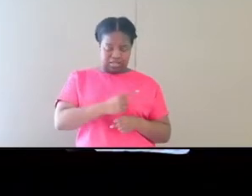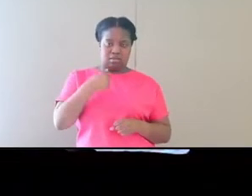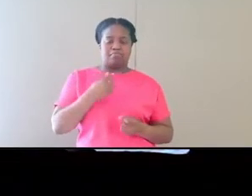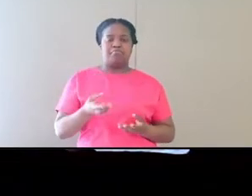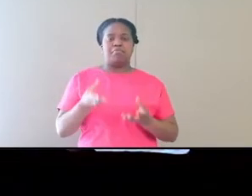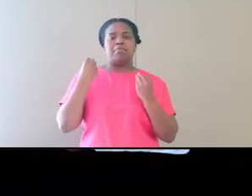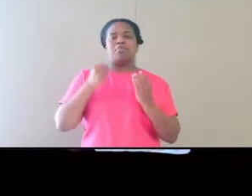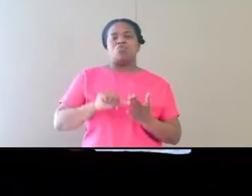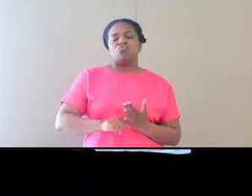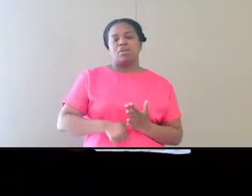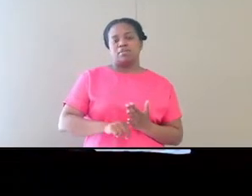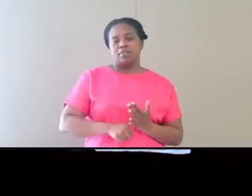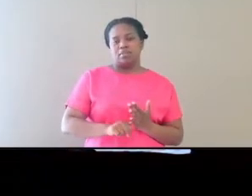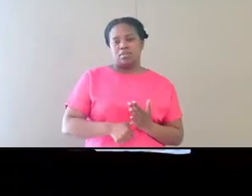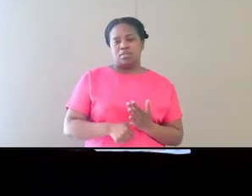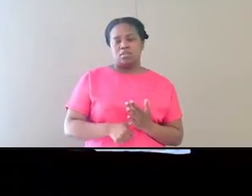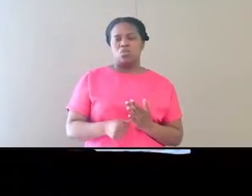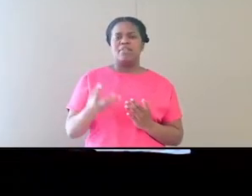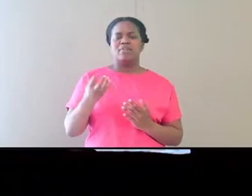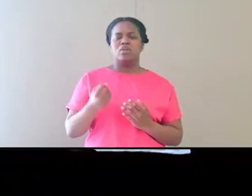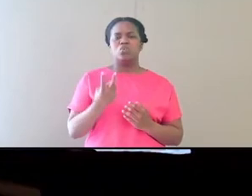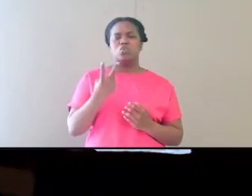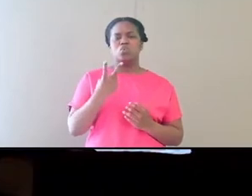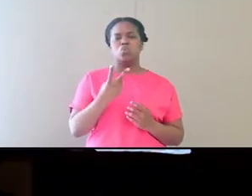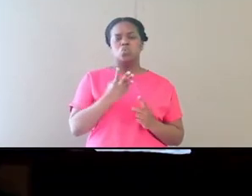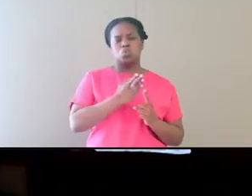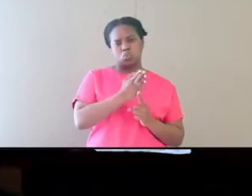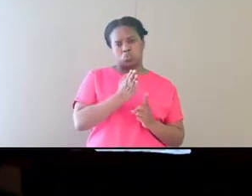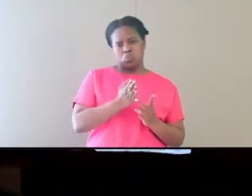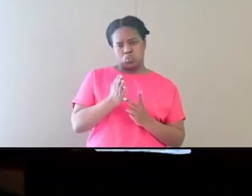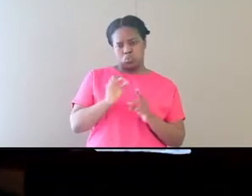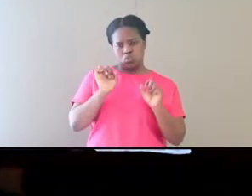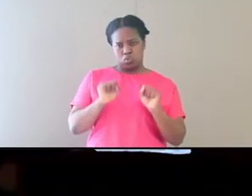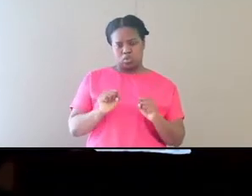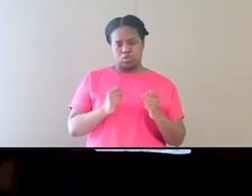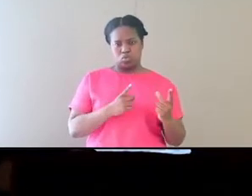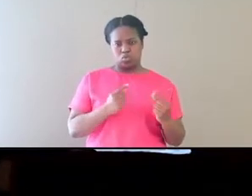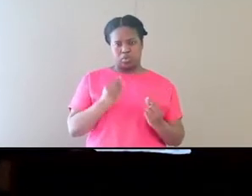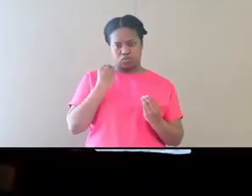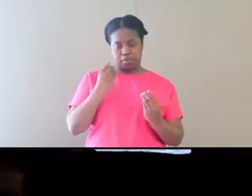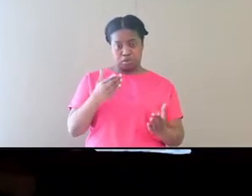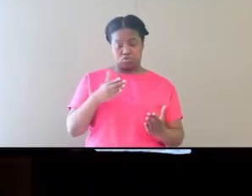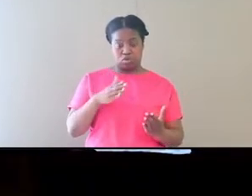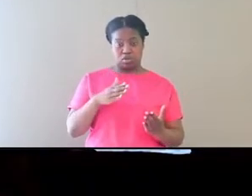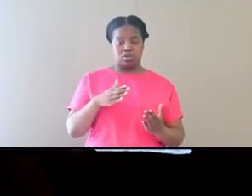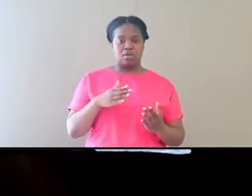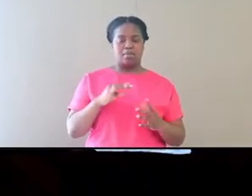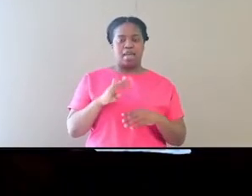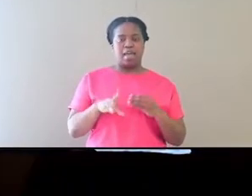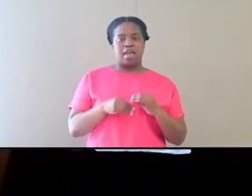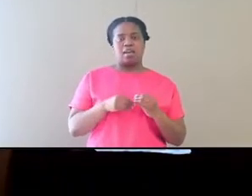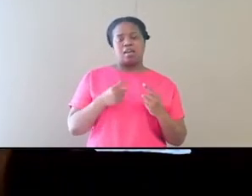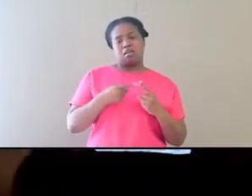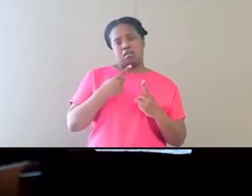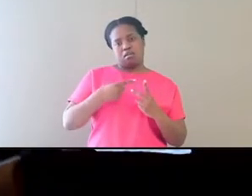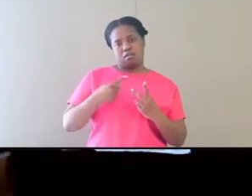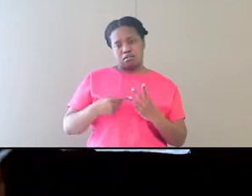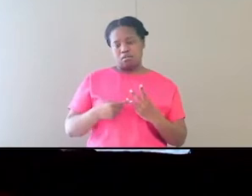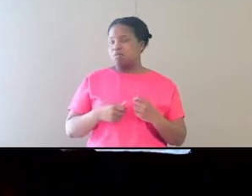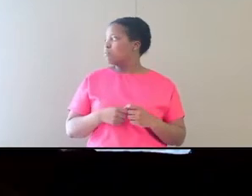So we've measured it in two ways. We can do this in the data by adding those top-ups amounts in or not.